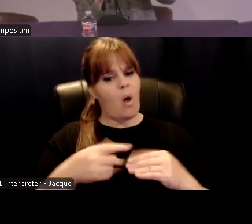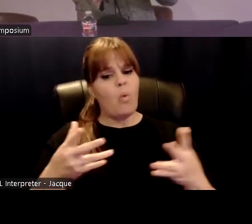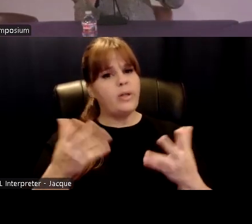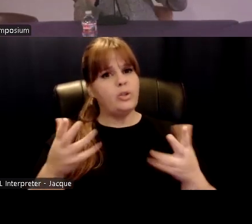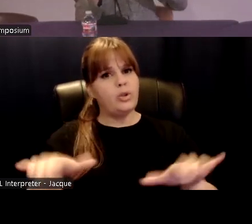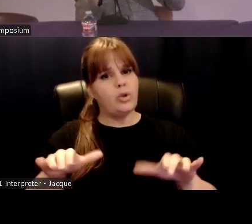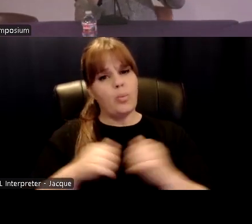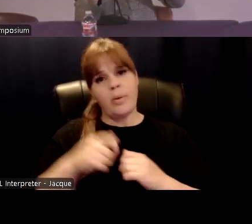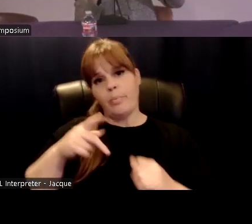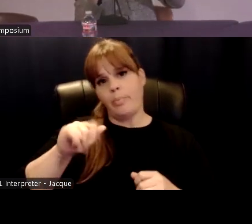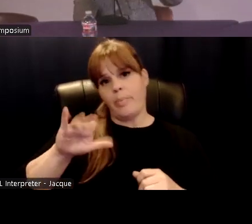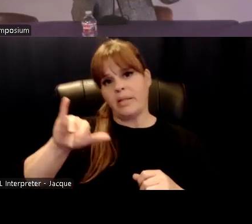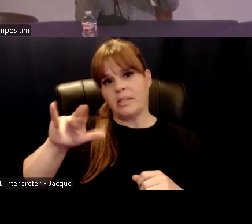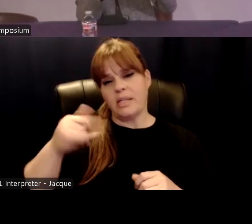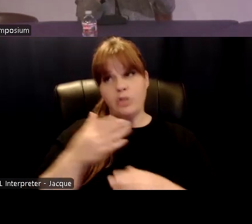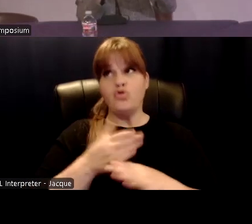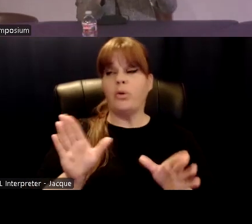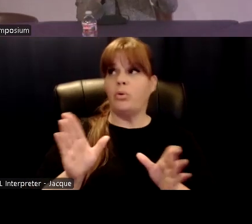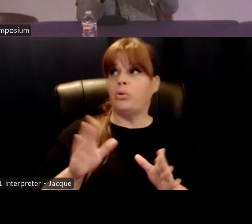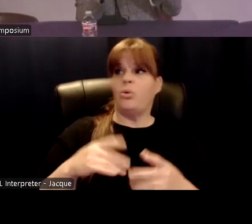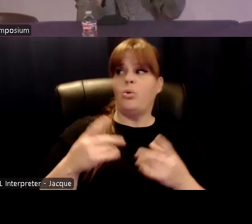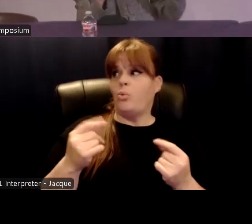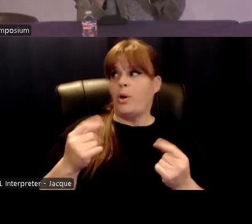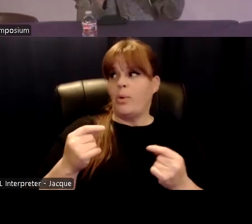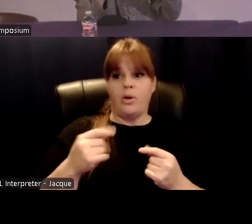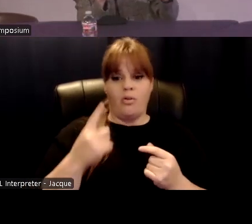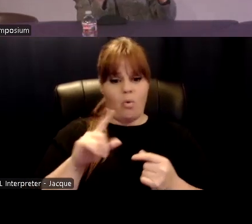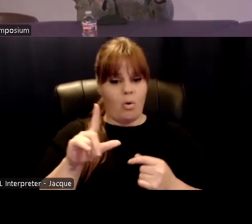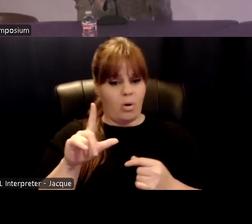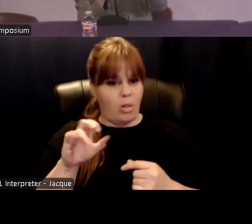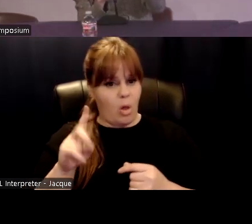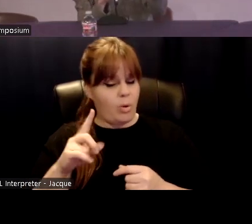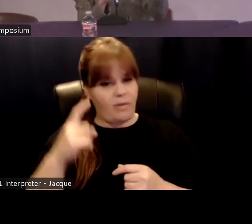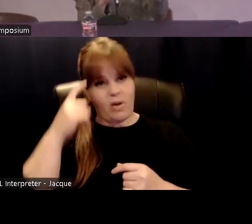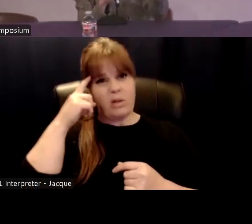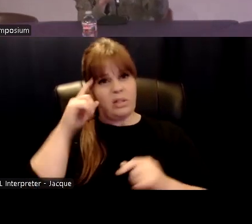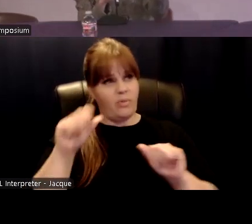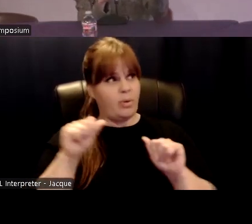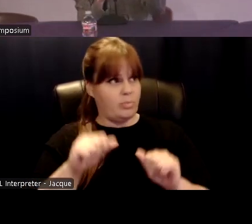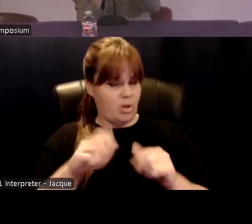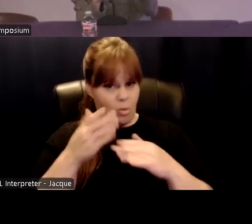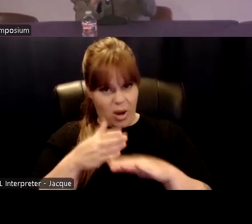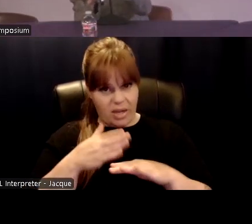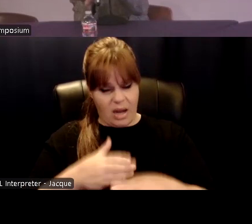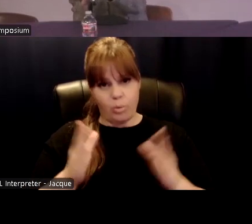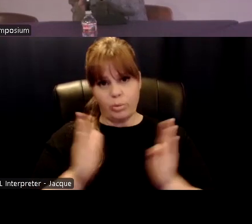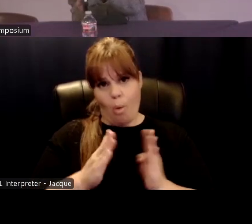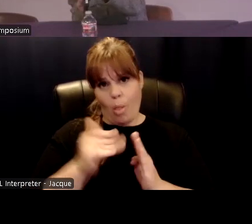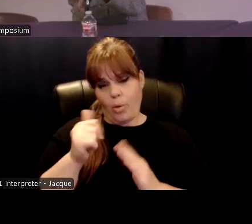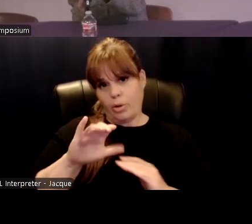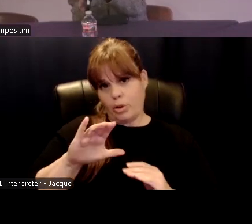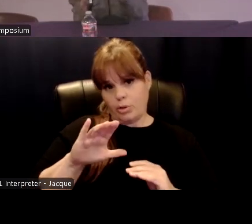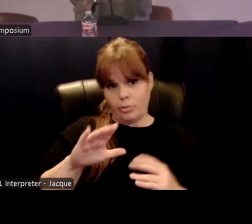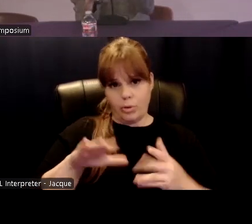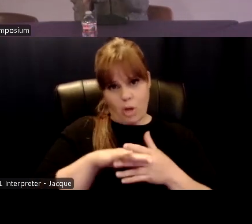general, how do I do this load of cognitive activities in my day, right? Where you're going to break it into smaller chunks and take rest breaks